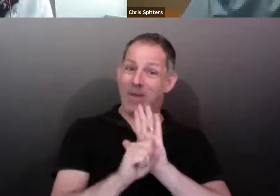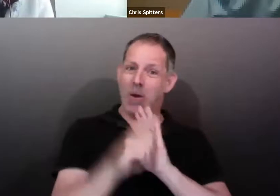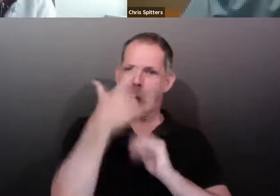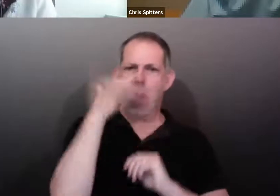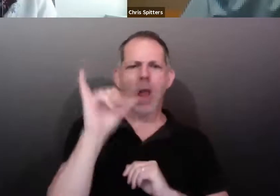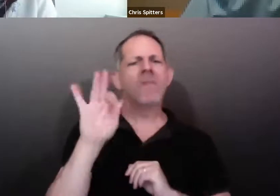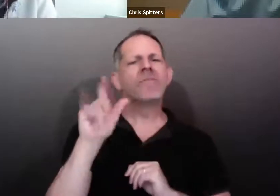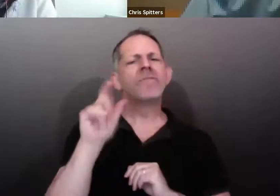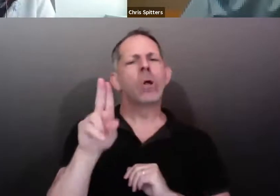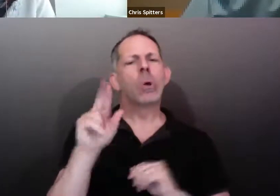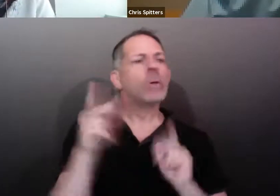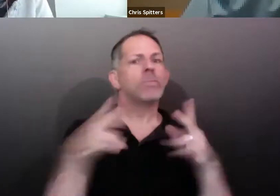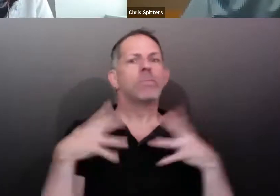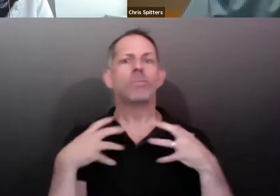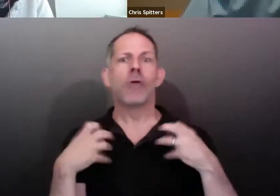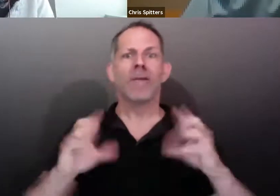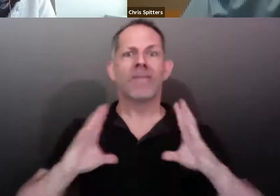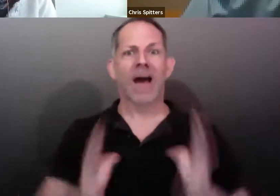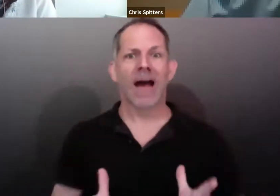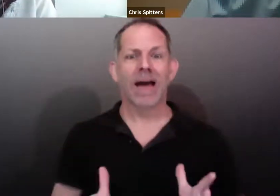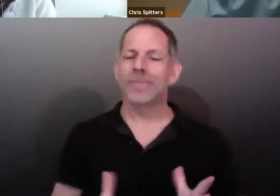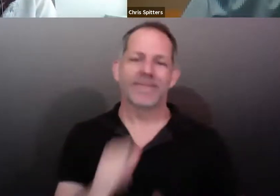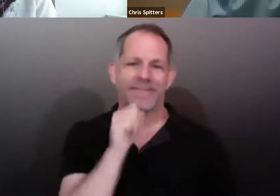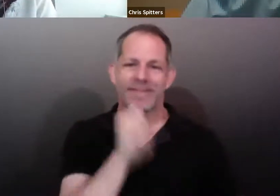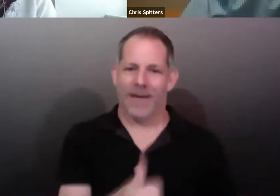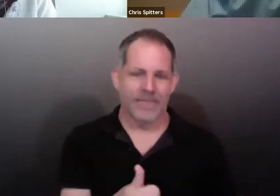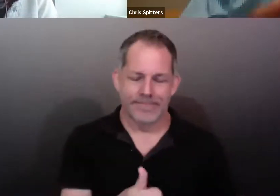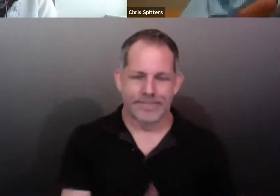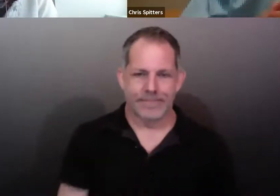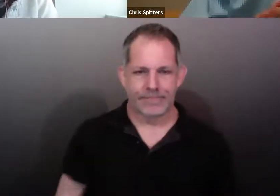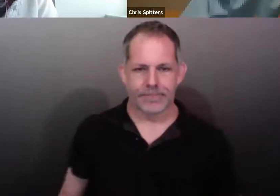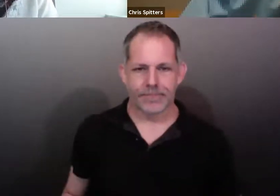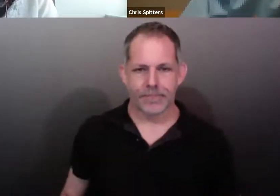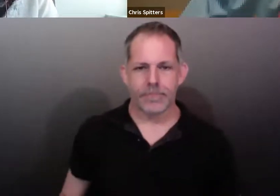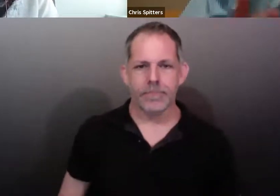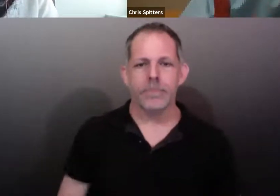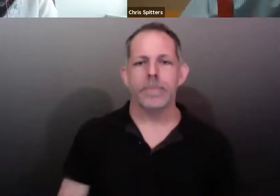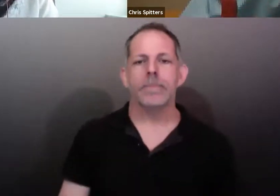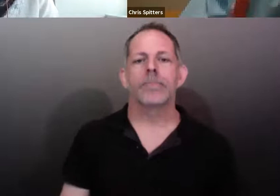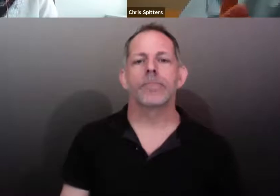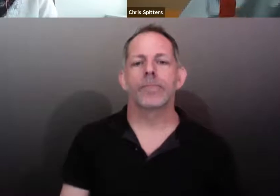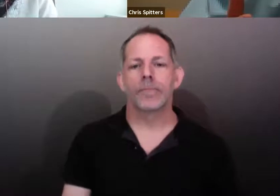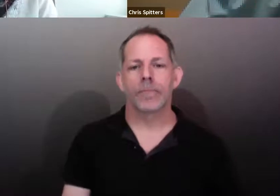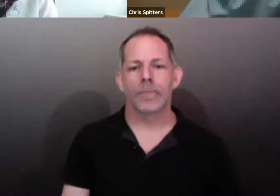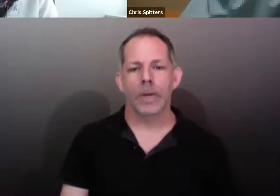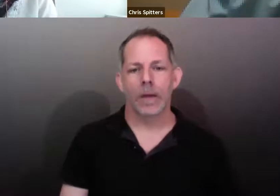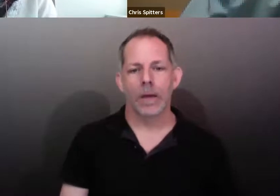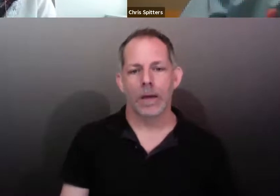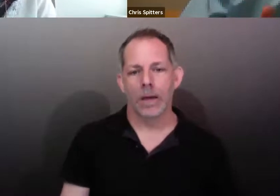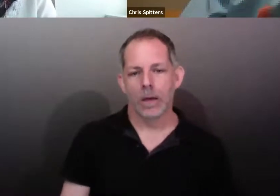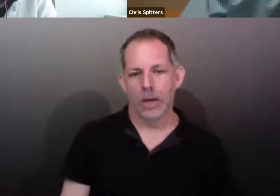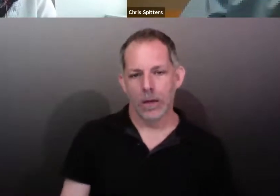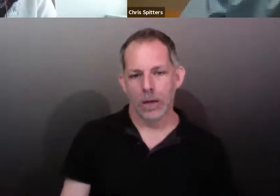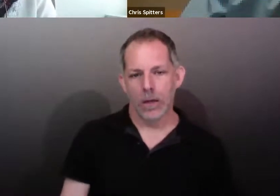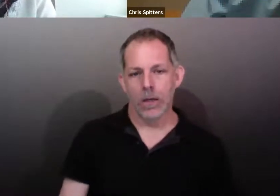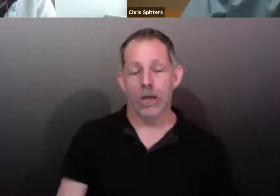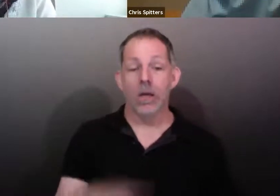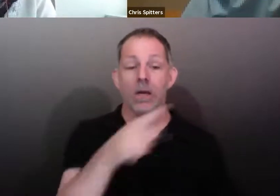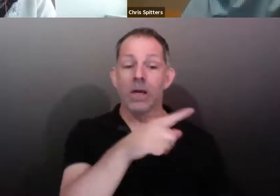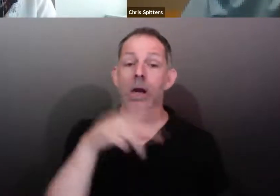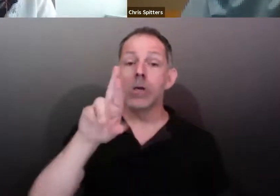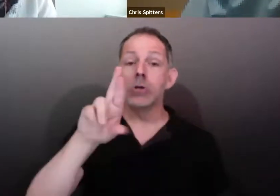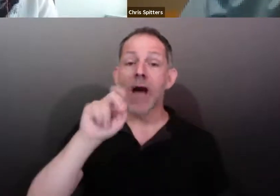have shortness of breath, persistent cough, chest pain are the most common ones, fatigue, body aches, and then some of